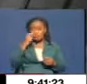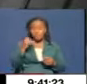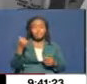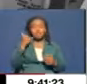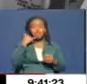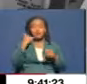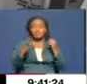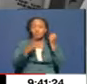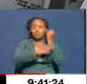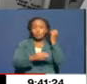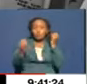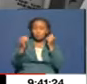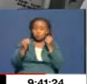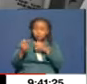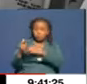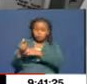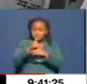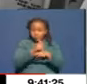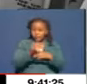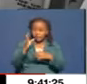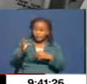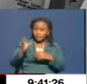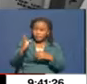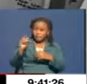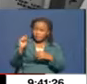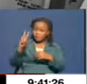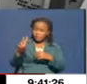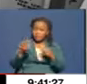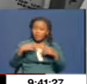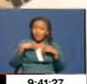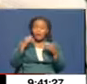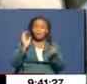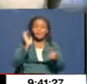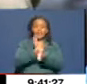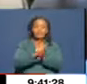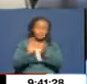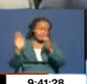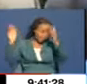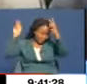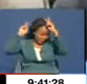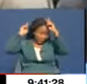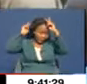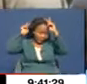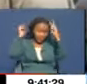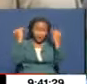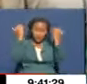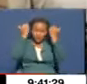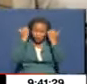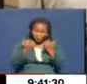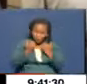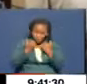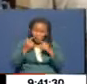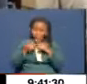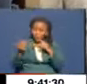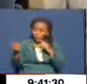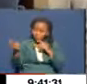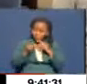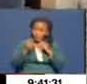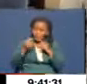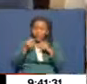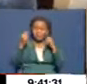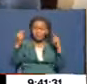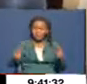in Kakamega while on the act have been arraigned in a Kakamega court. However, the two denied all charges before Judge